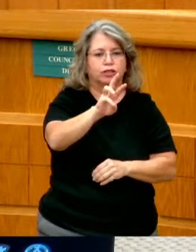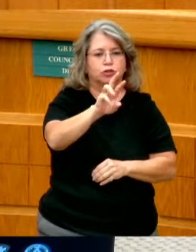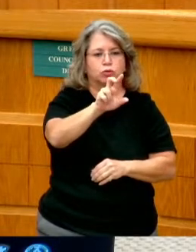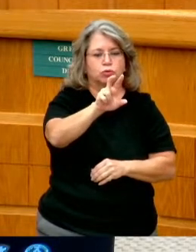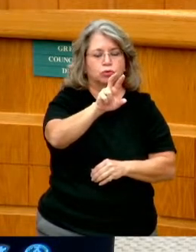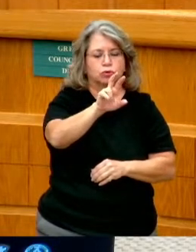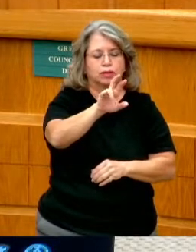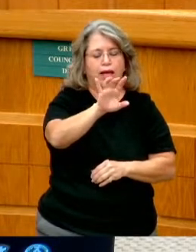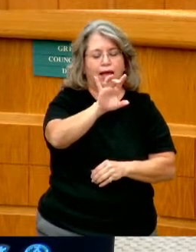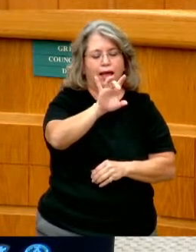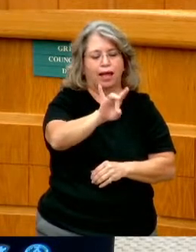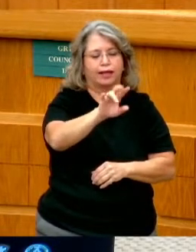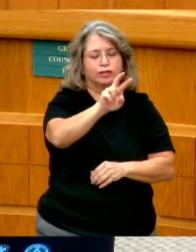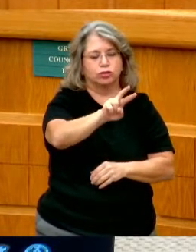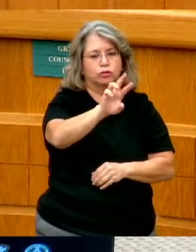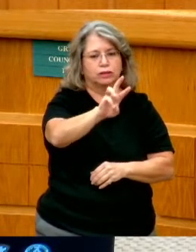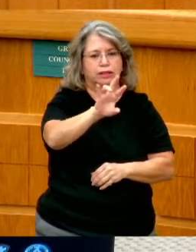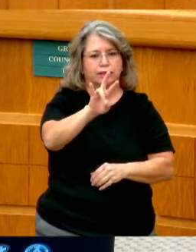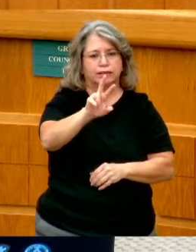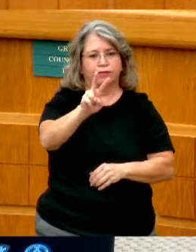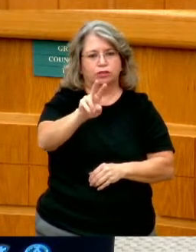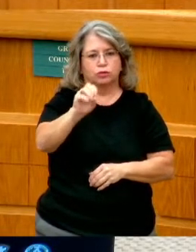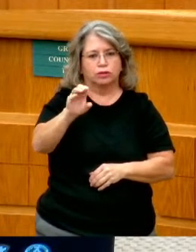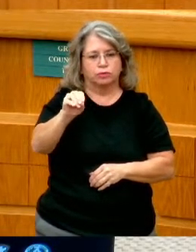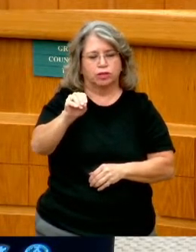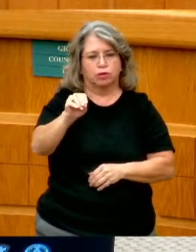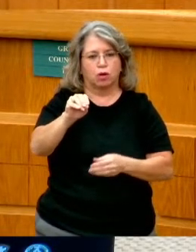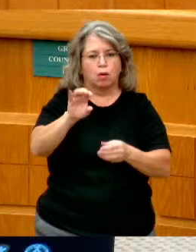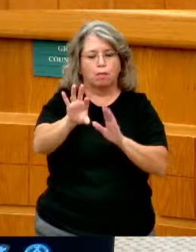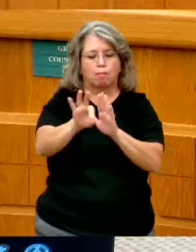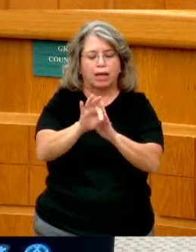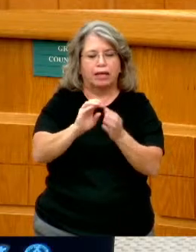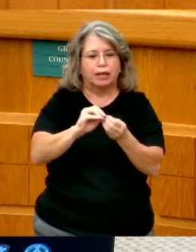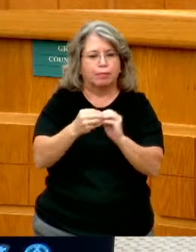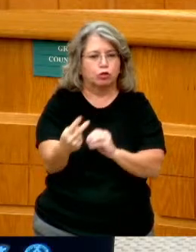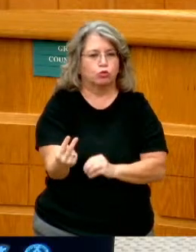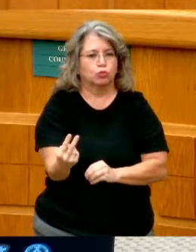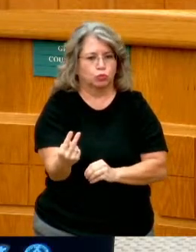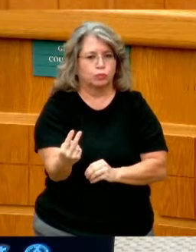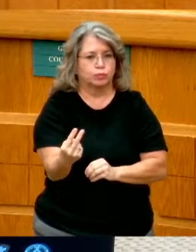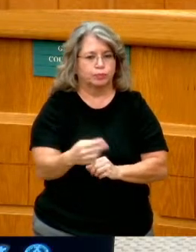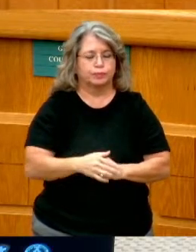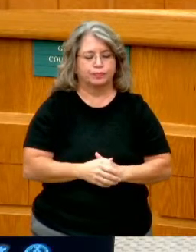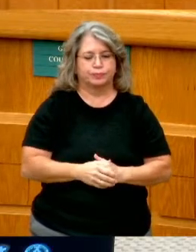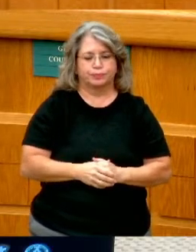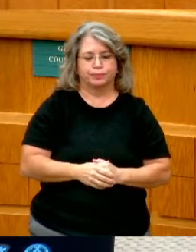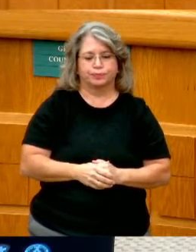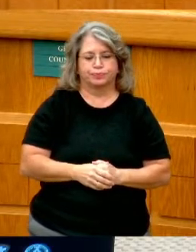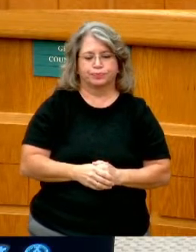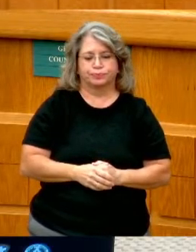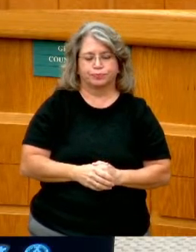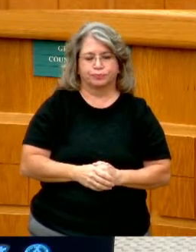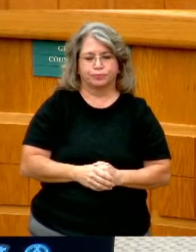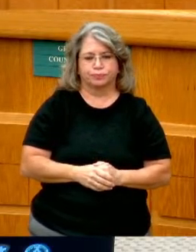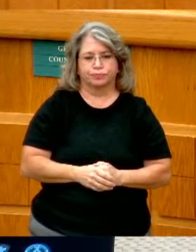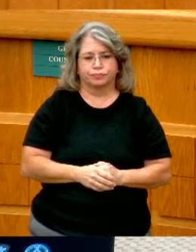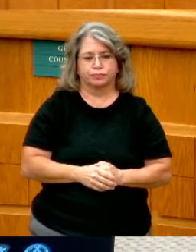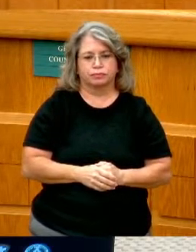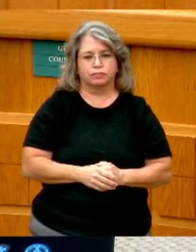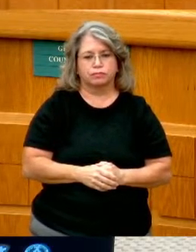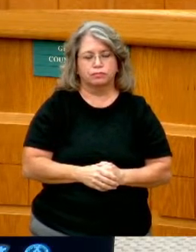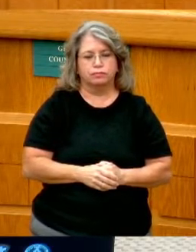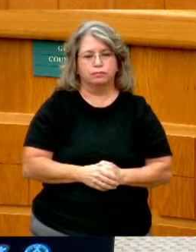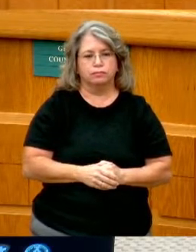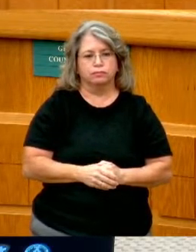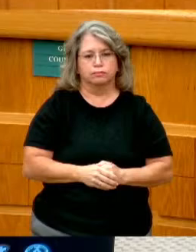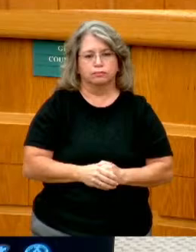826-7200, option 2. ¿Qué pasa si pierdo todas las notificaciones? ¿Qué debo hacer? Llame al banco de teléfonos del Distrito de